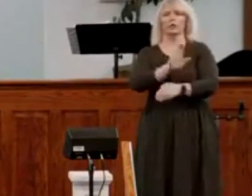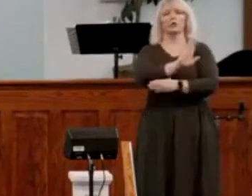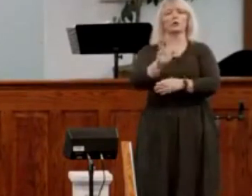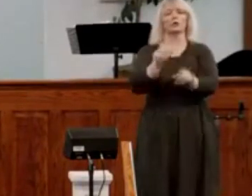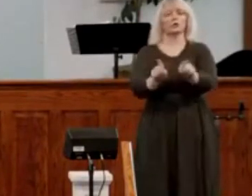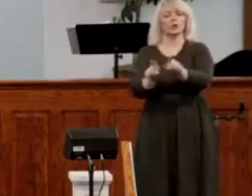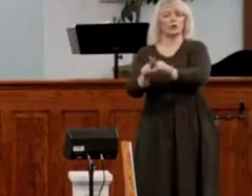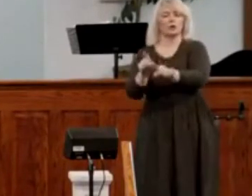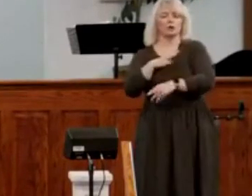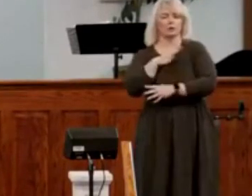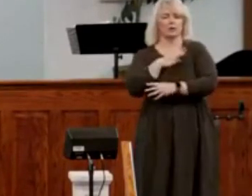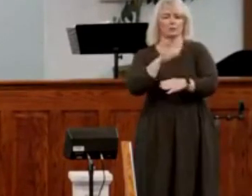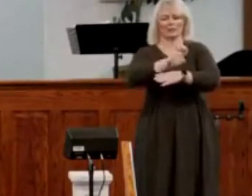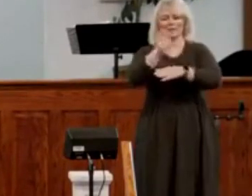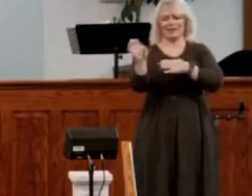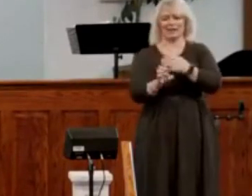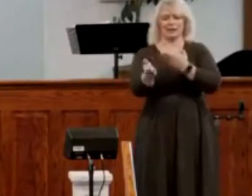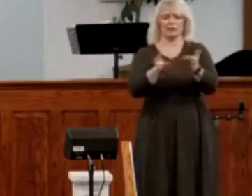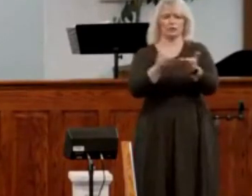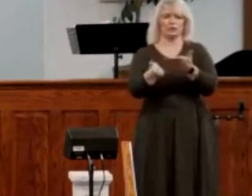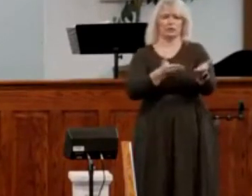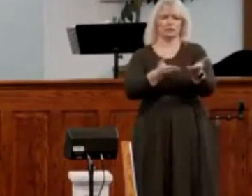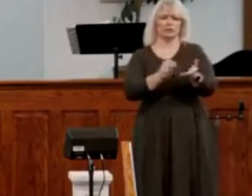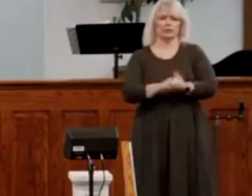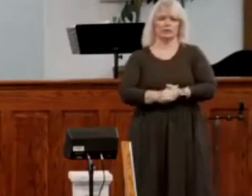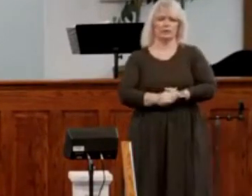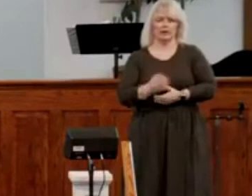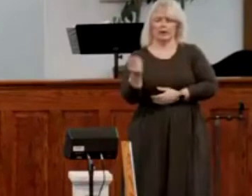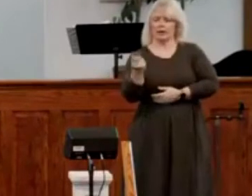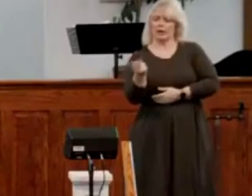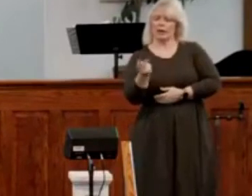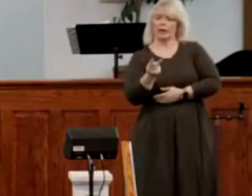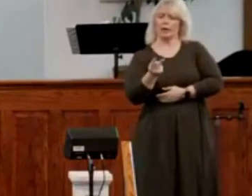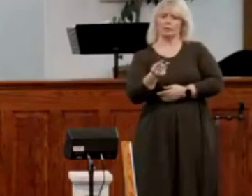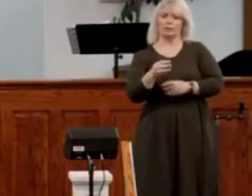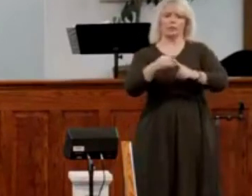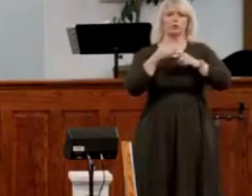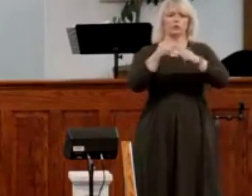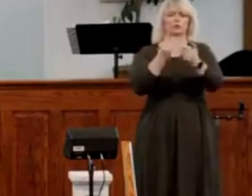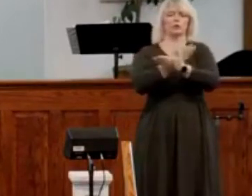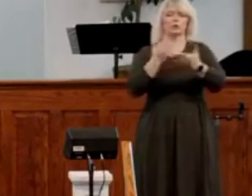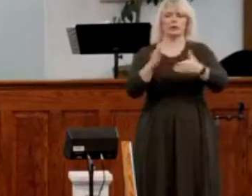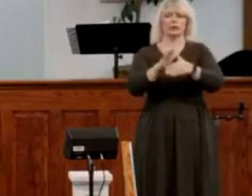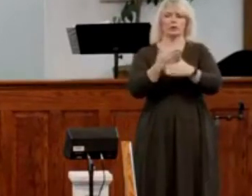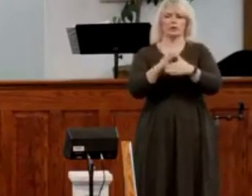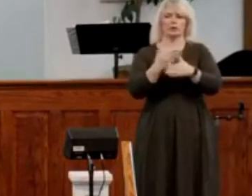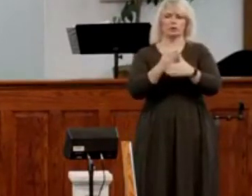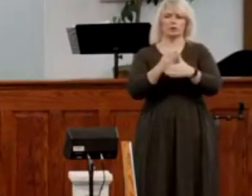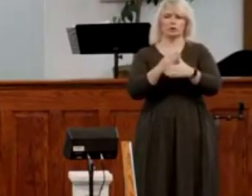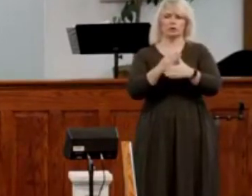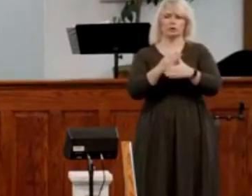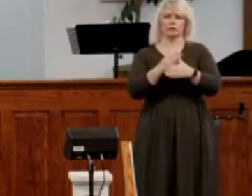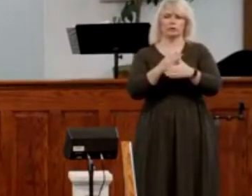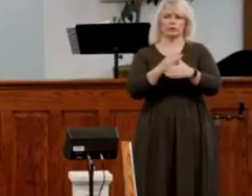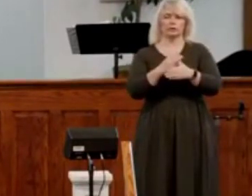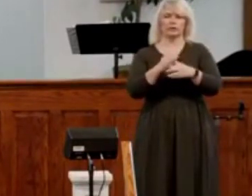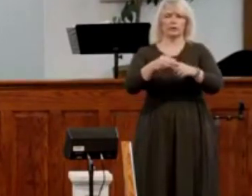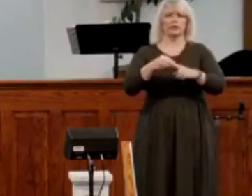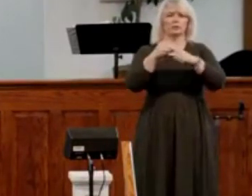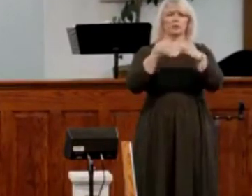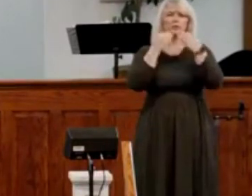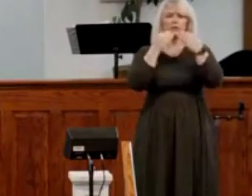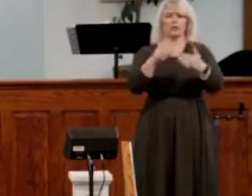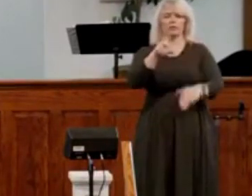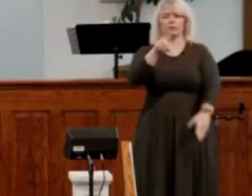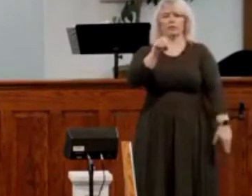can. Again, that will be at the end of the service. A couple of special things I'll share with you. Special thank you from the